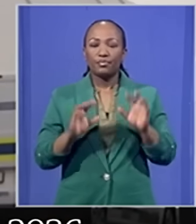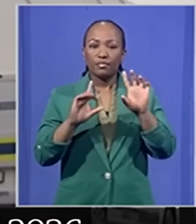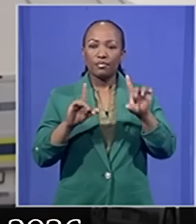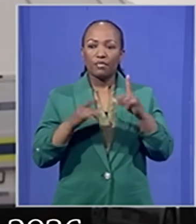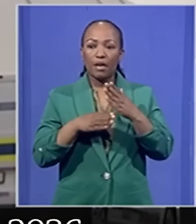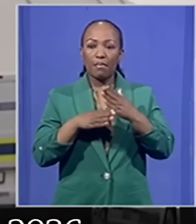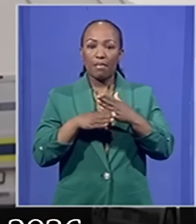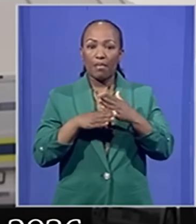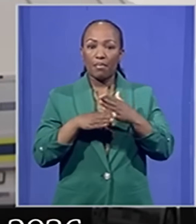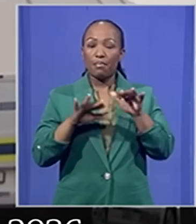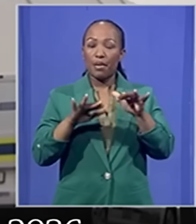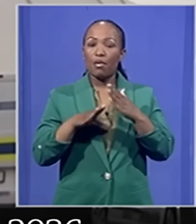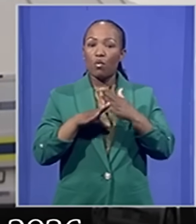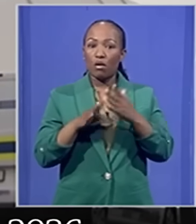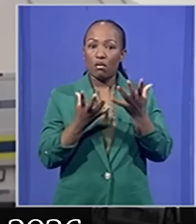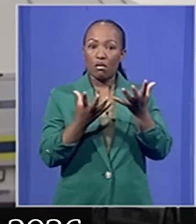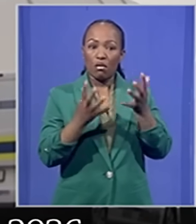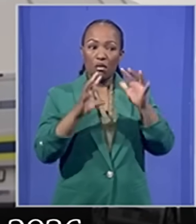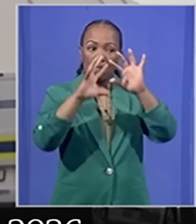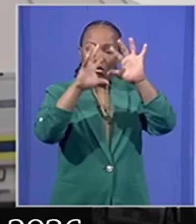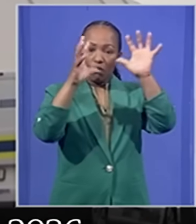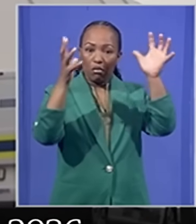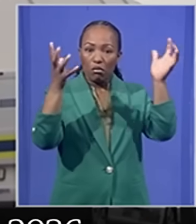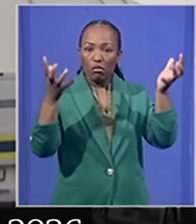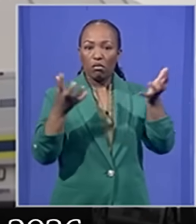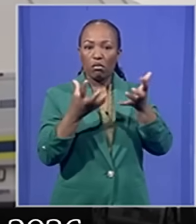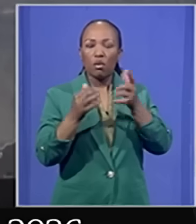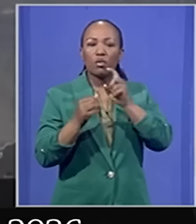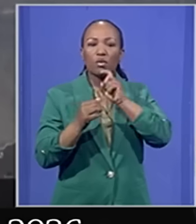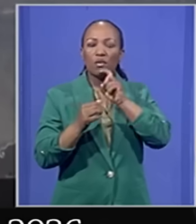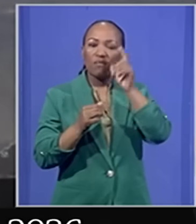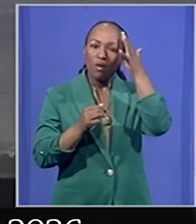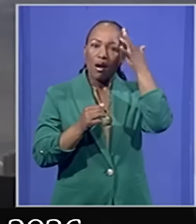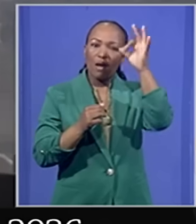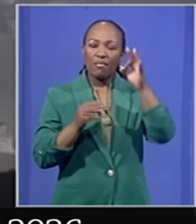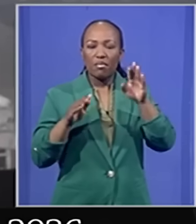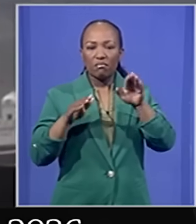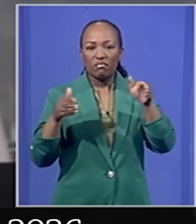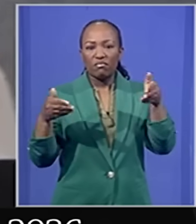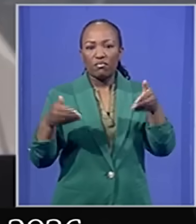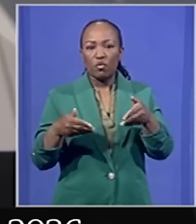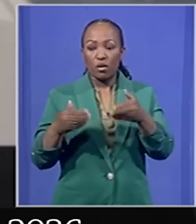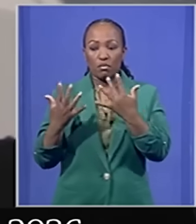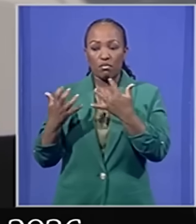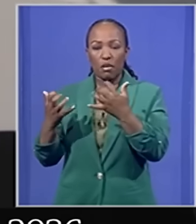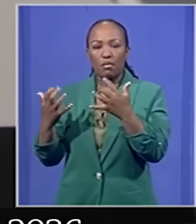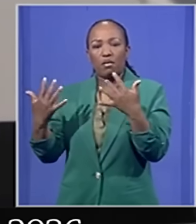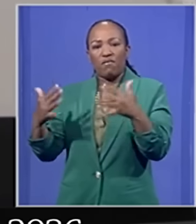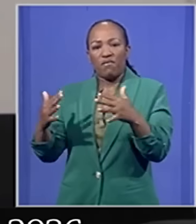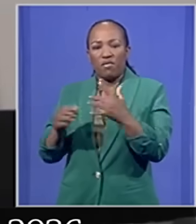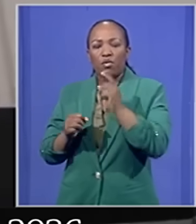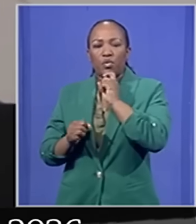e ka dirisediwa go tshwara meletlo ya puso le diphitlho mo isagong fa palamente e setse e feditse go e